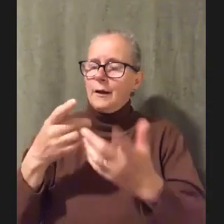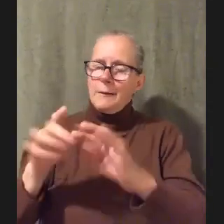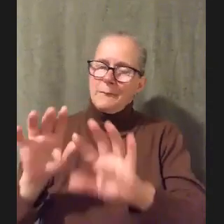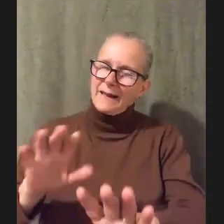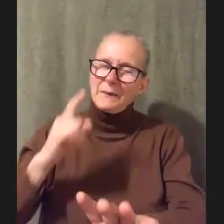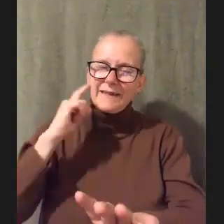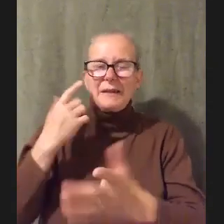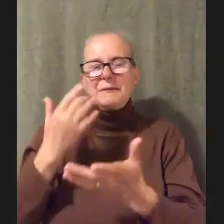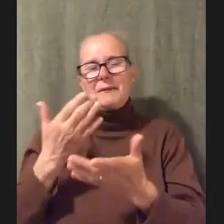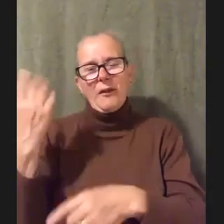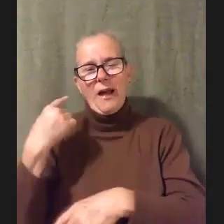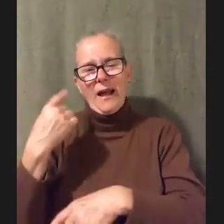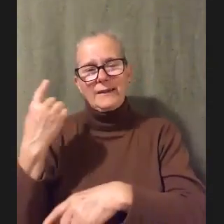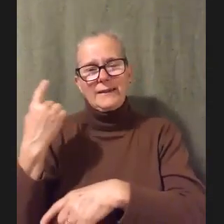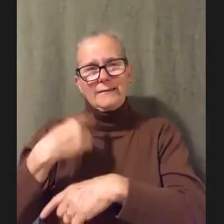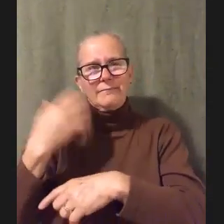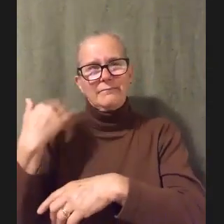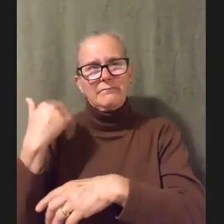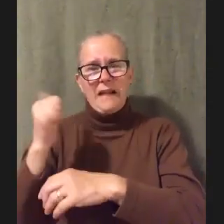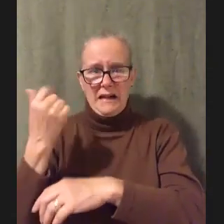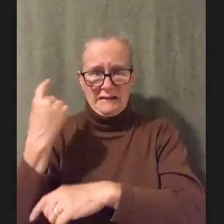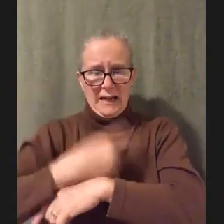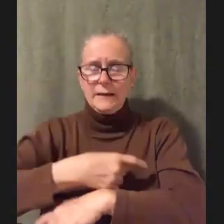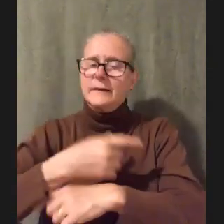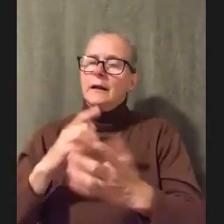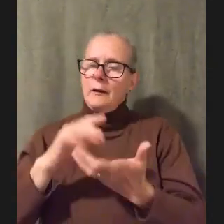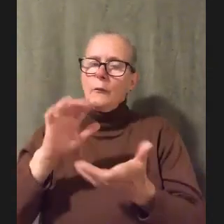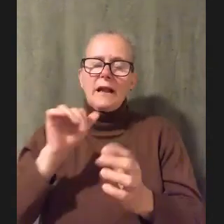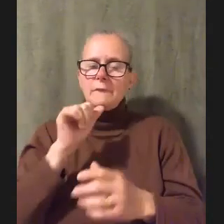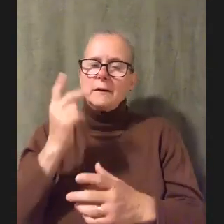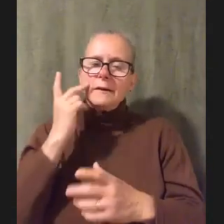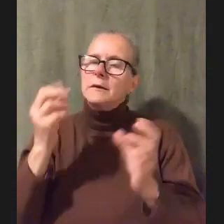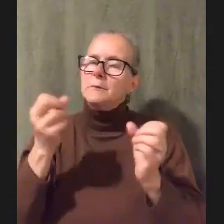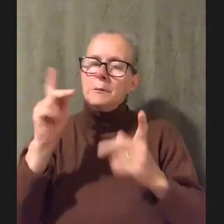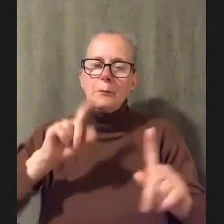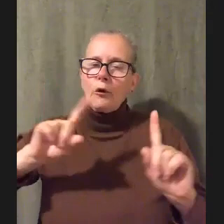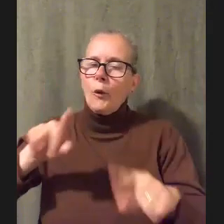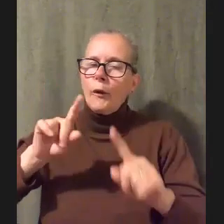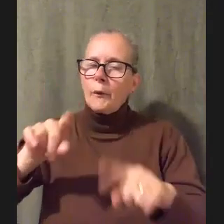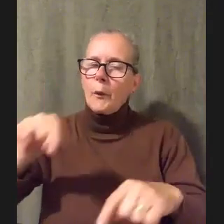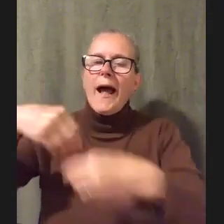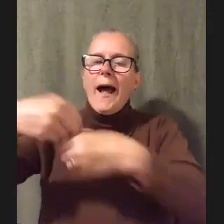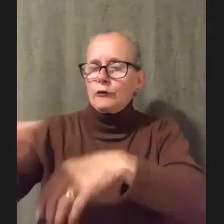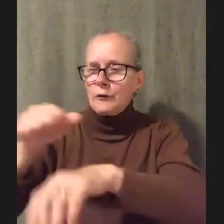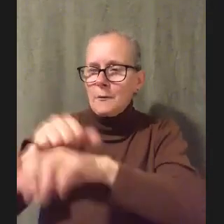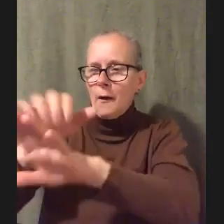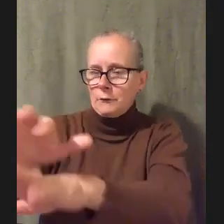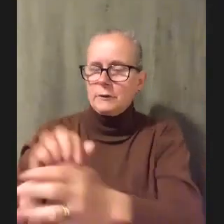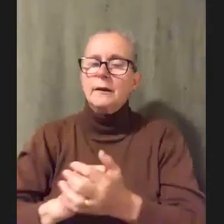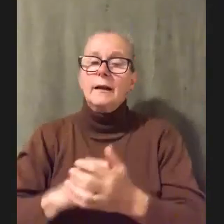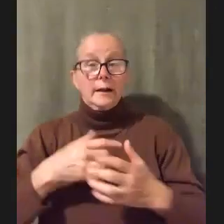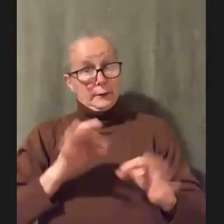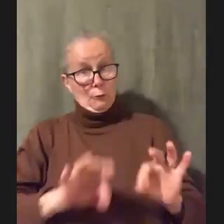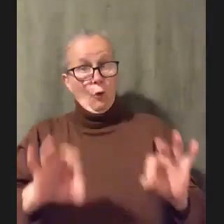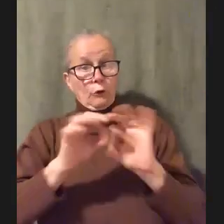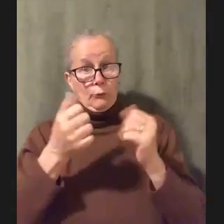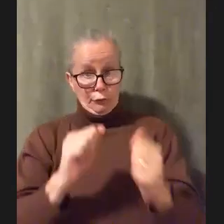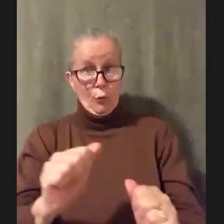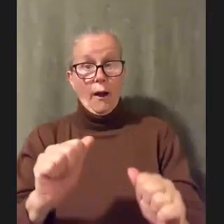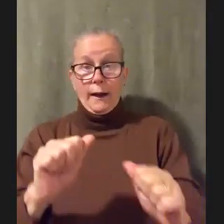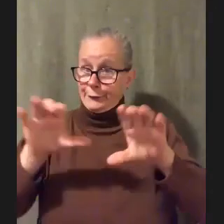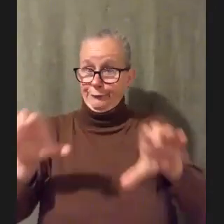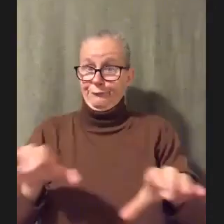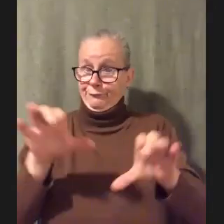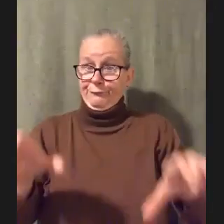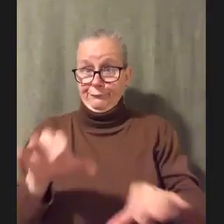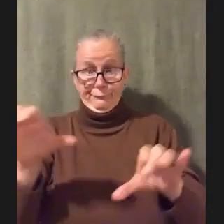10 days, you've all done very well. We're seeing way less crowds. It's very important to try to recreate. The governor, our county executive, all